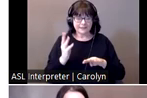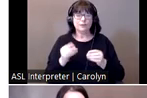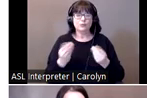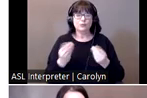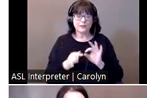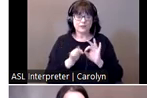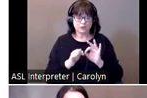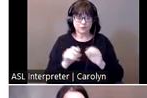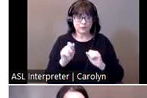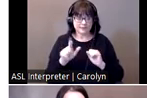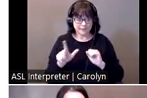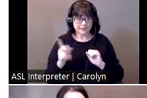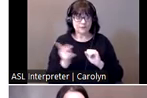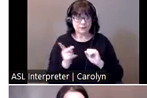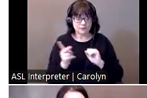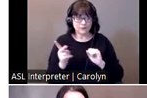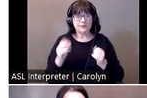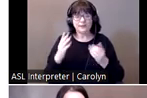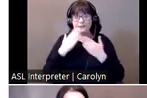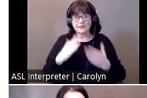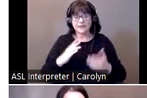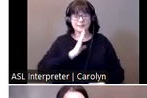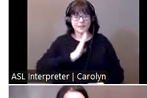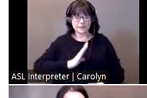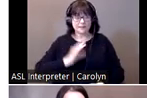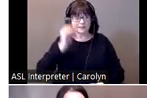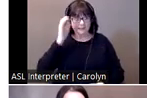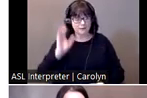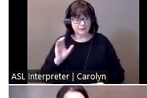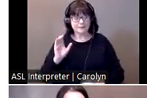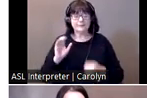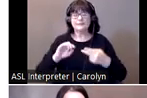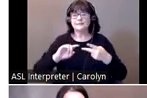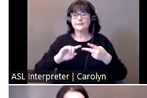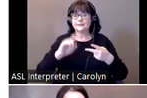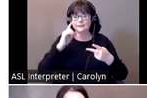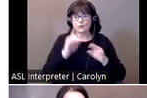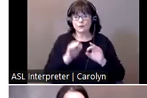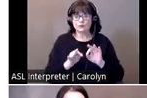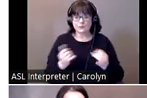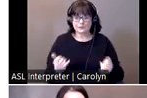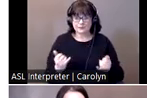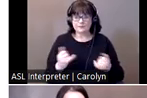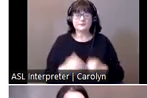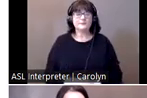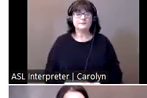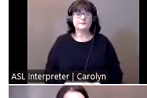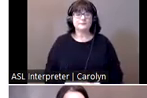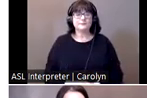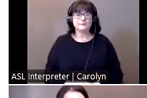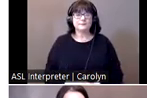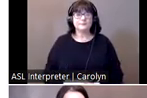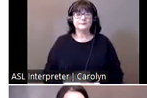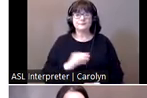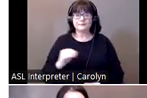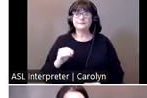ASL interpretation today. So we very much thank Rebecca and Carolyn for interpreting today. And in fact, Rebecca